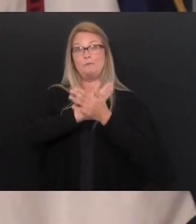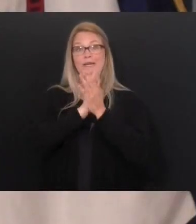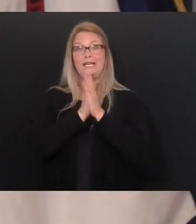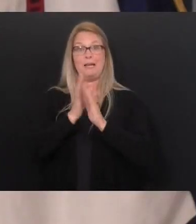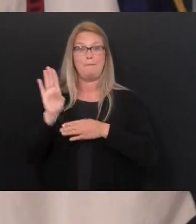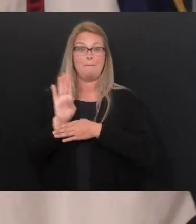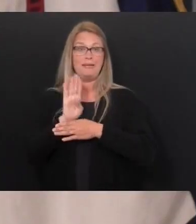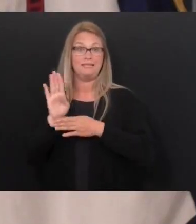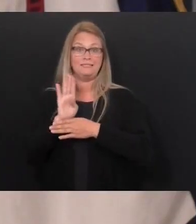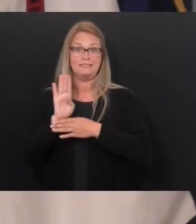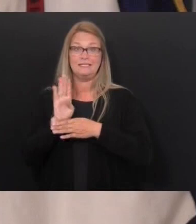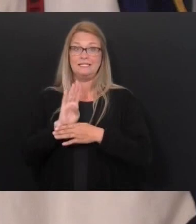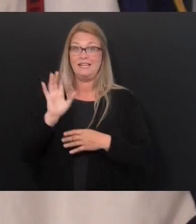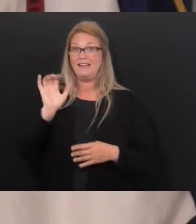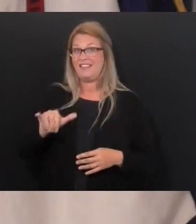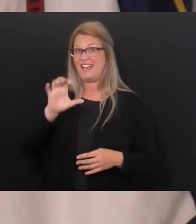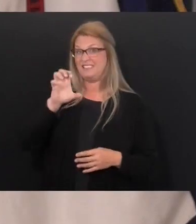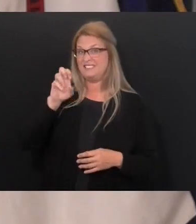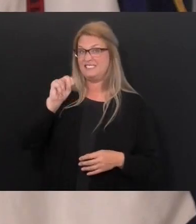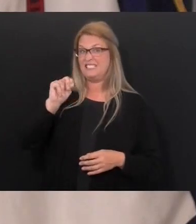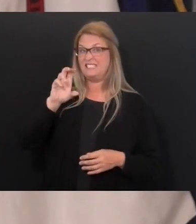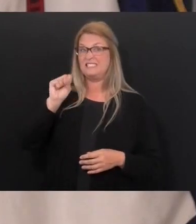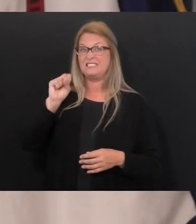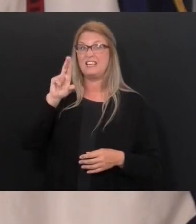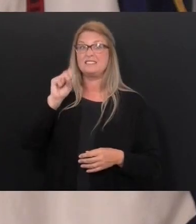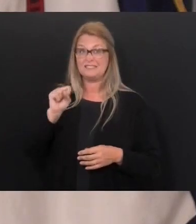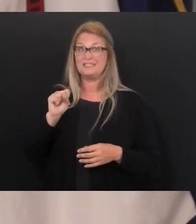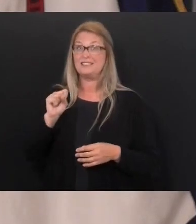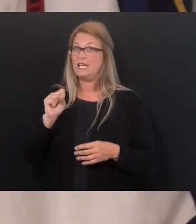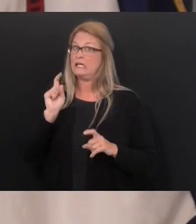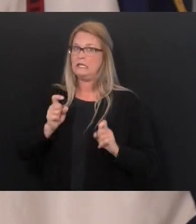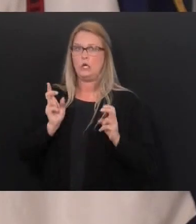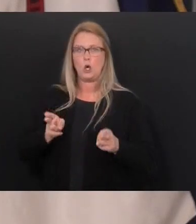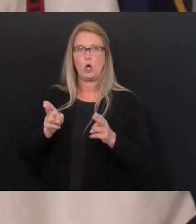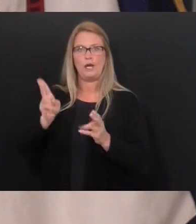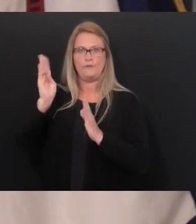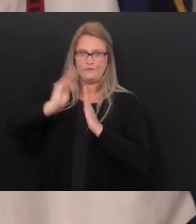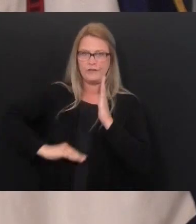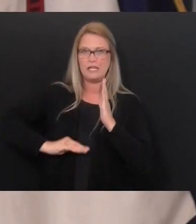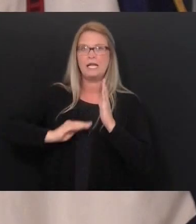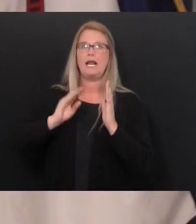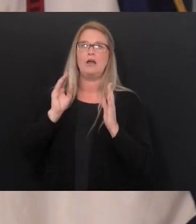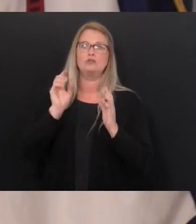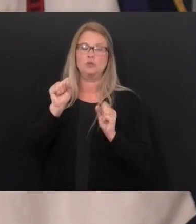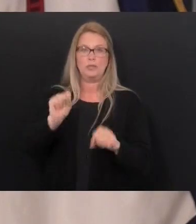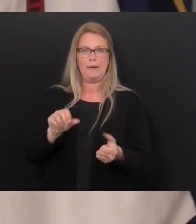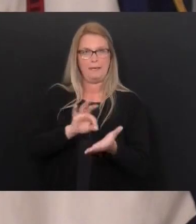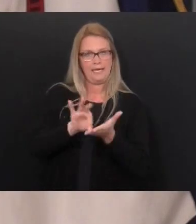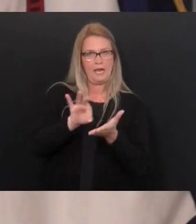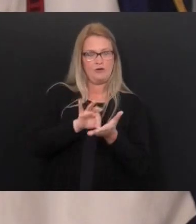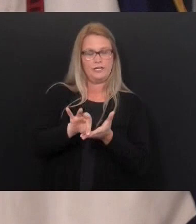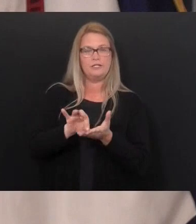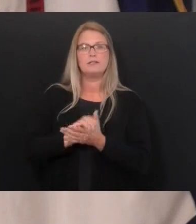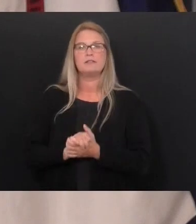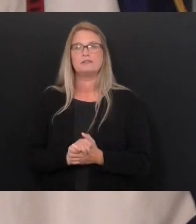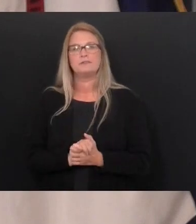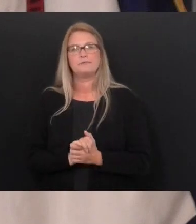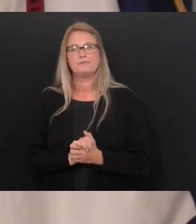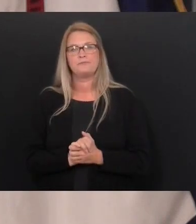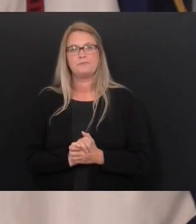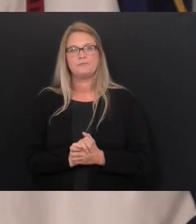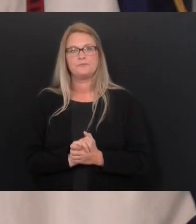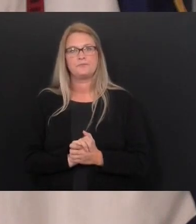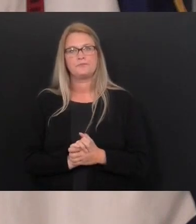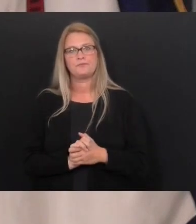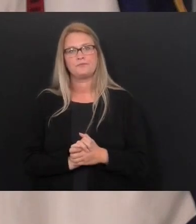out of time on this census stuff, and get yourself counted, please. All I would do is echo